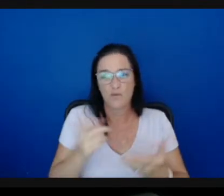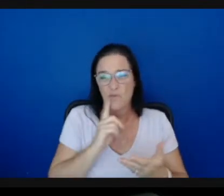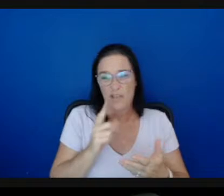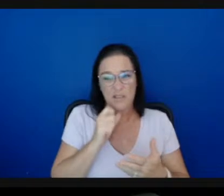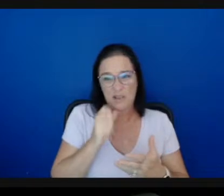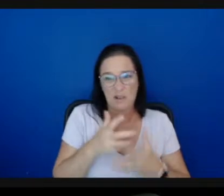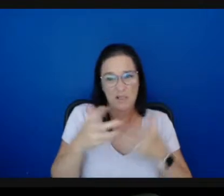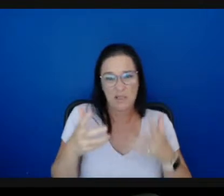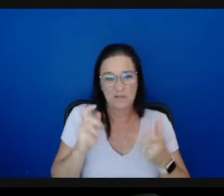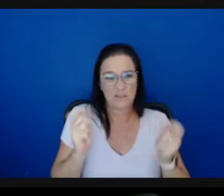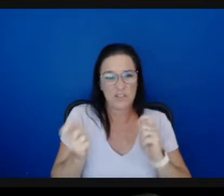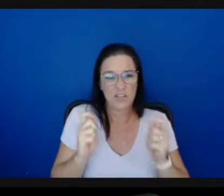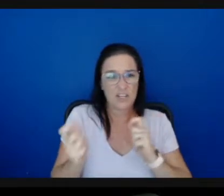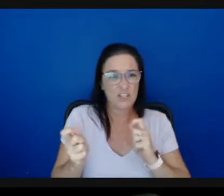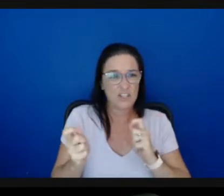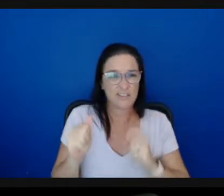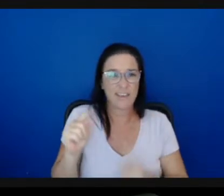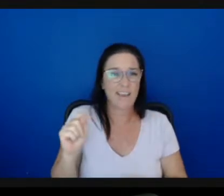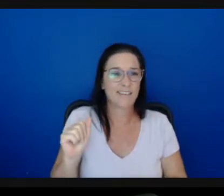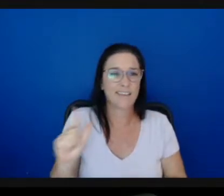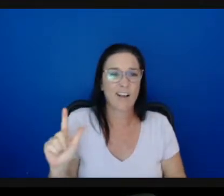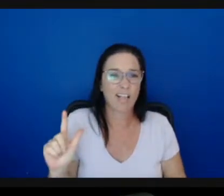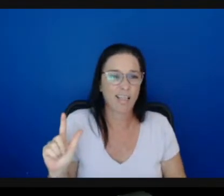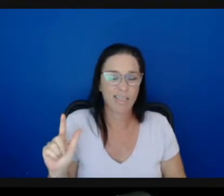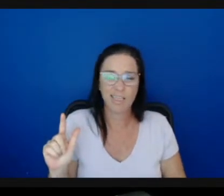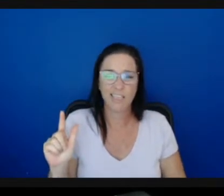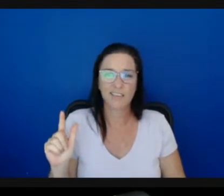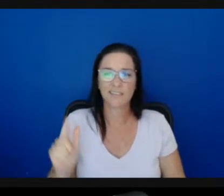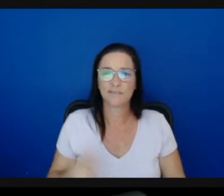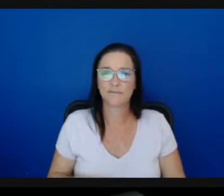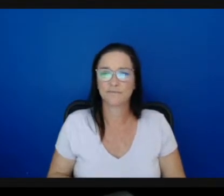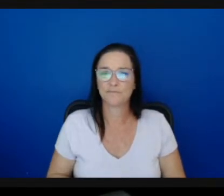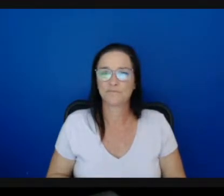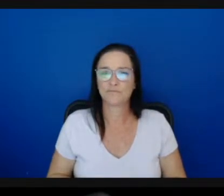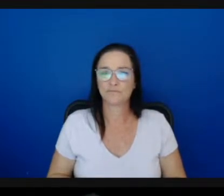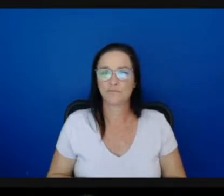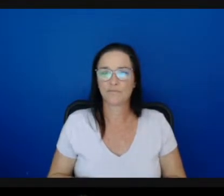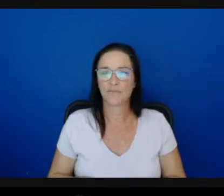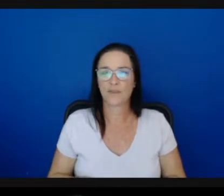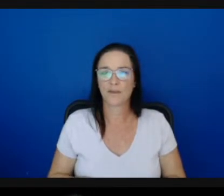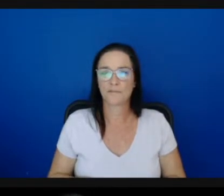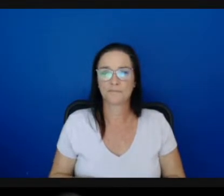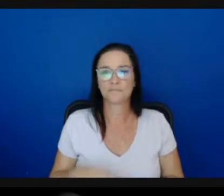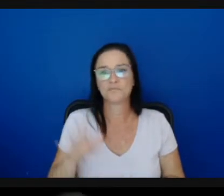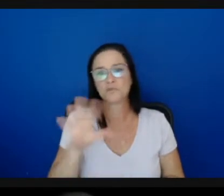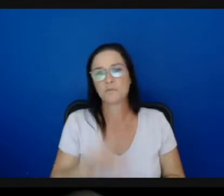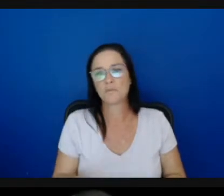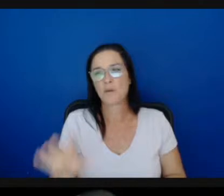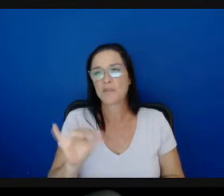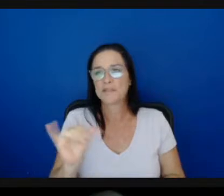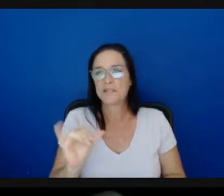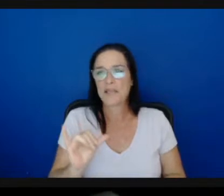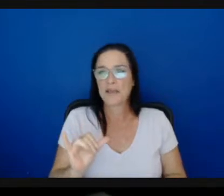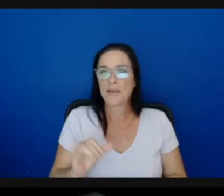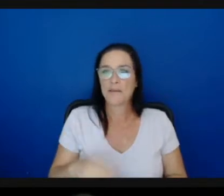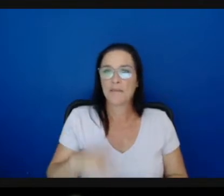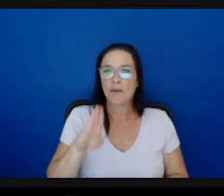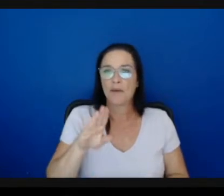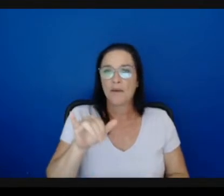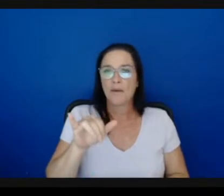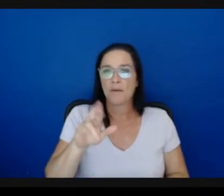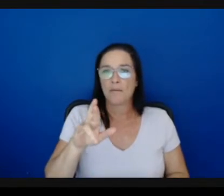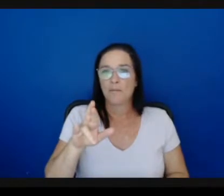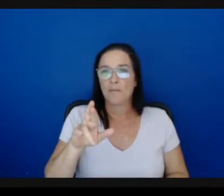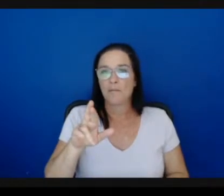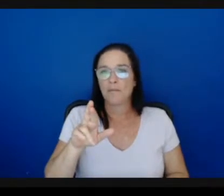over the last week here among all this noise and data here. So that's about the same. Byron's Ledge is about the same. No major